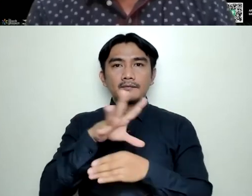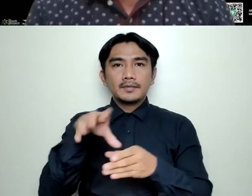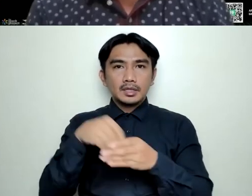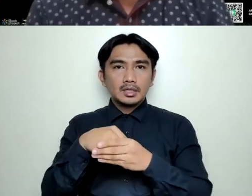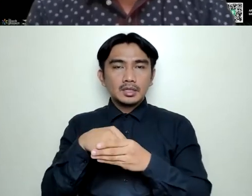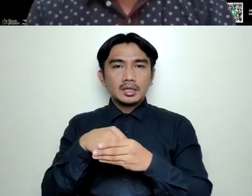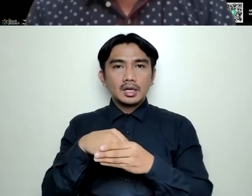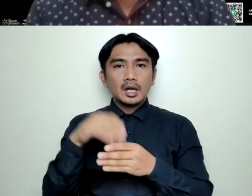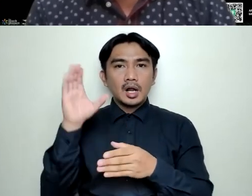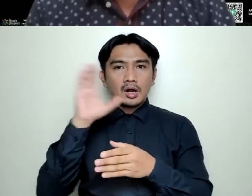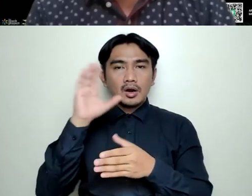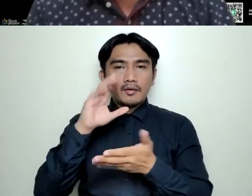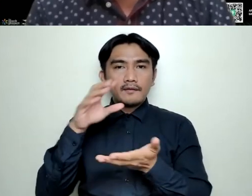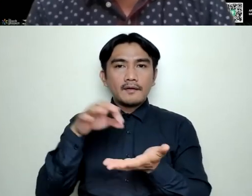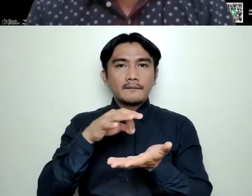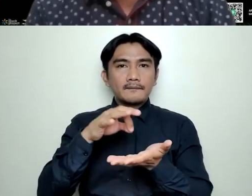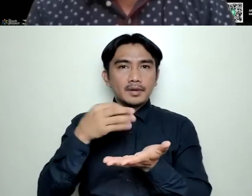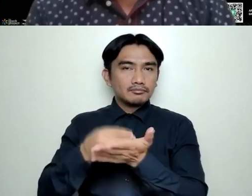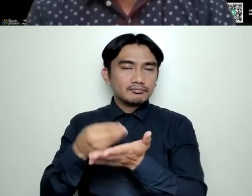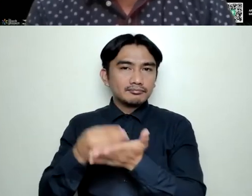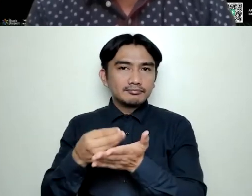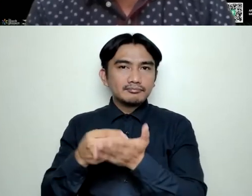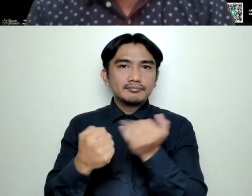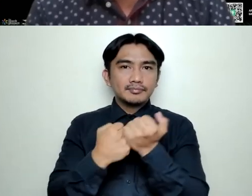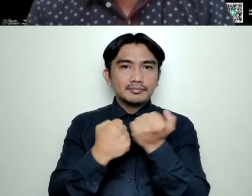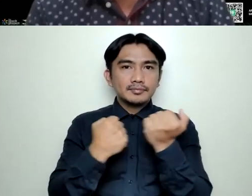mentioned earlier, Sir Paul and Alex.